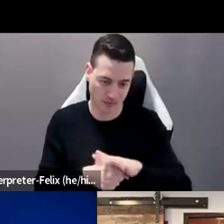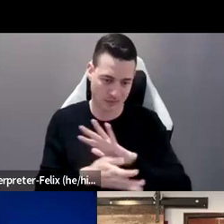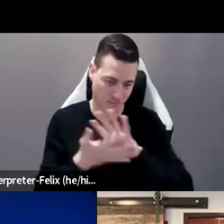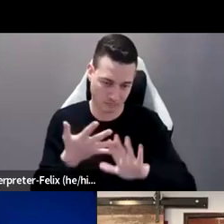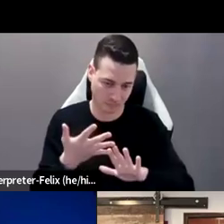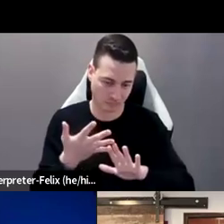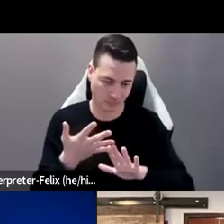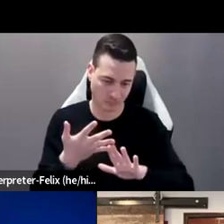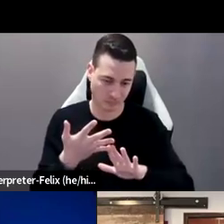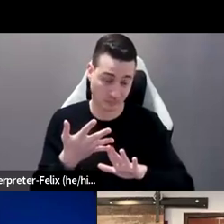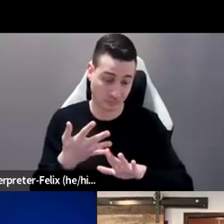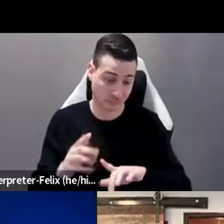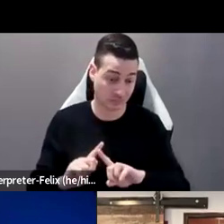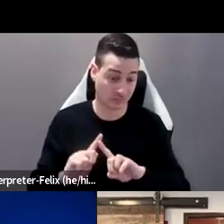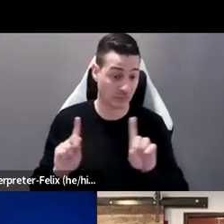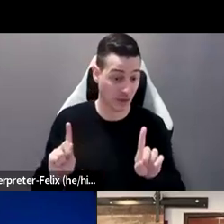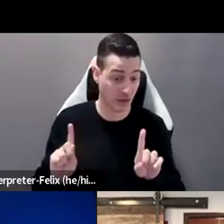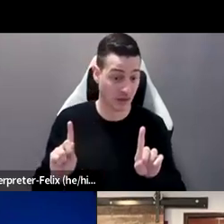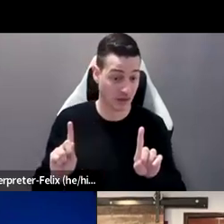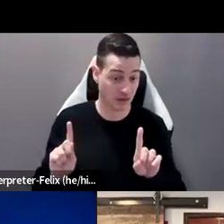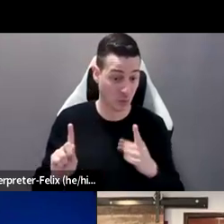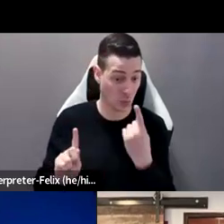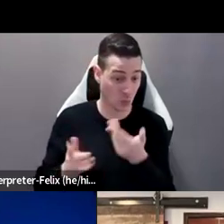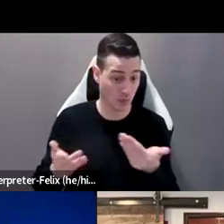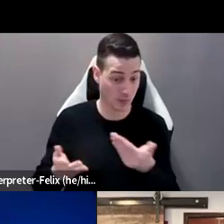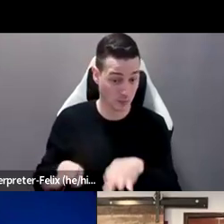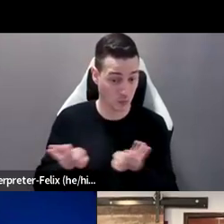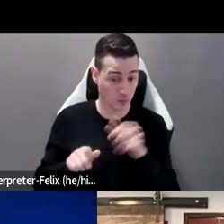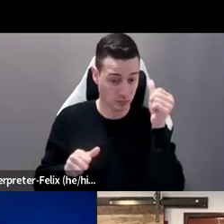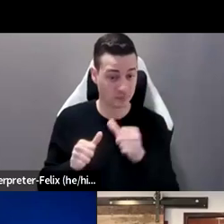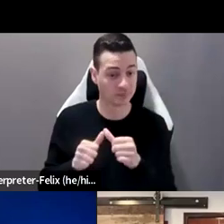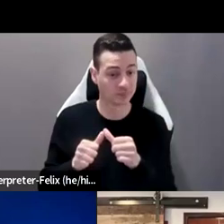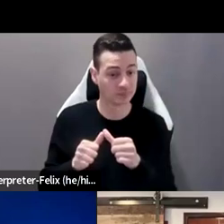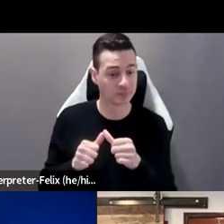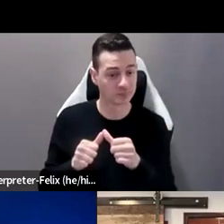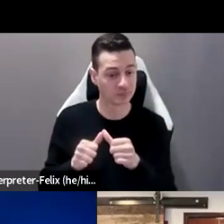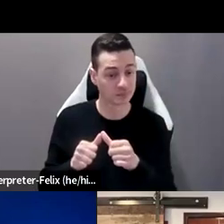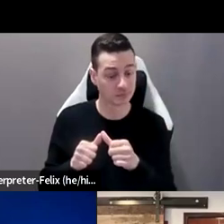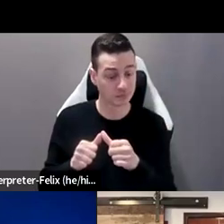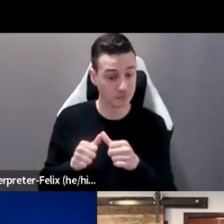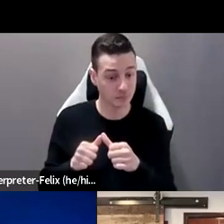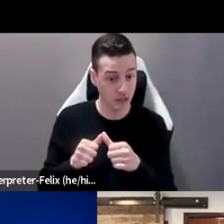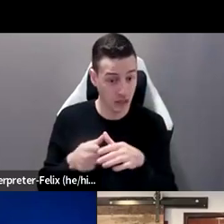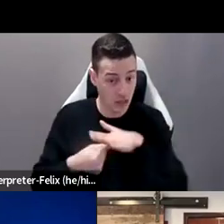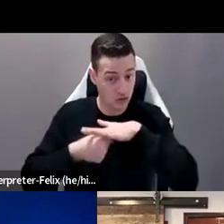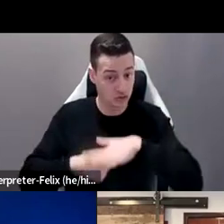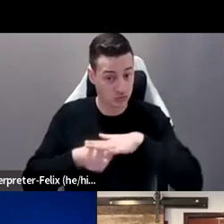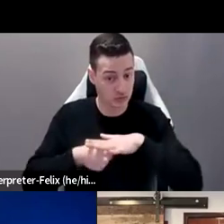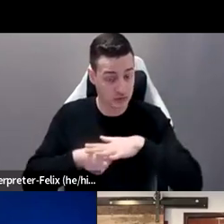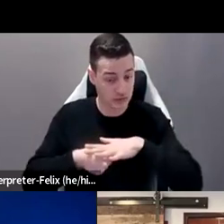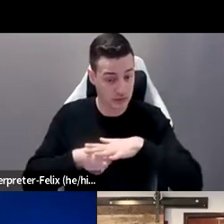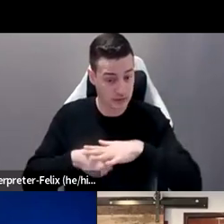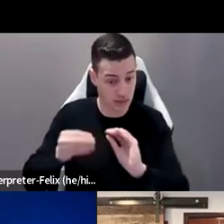things. However, one thing really important to remember is that it is very possible to bring down that allostatic